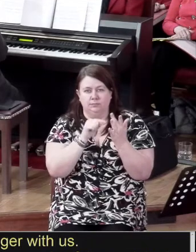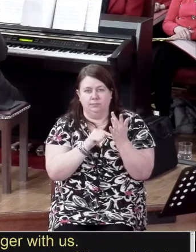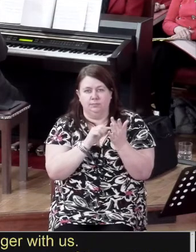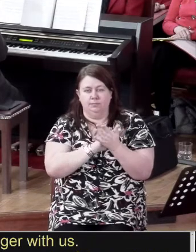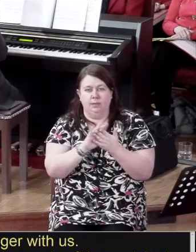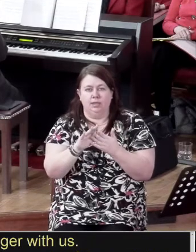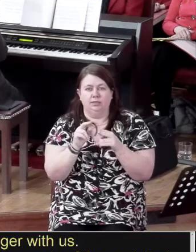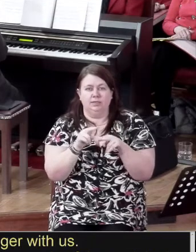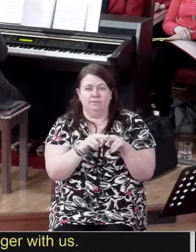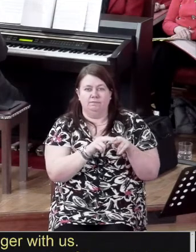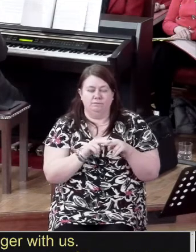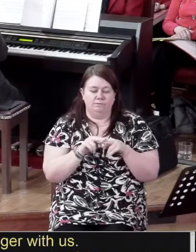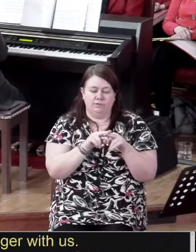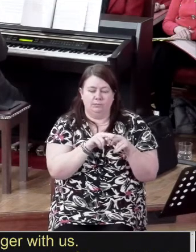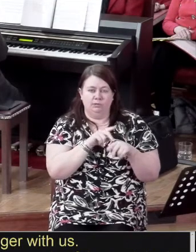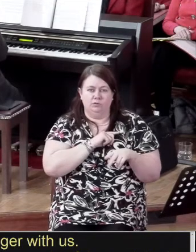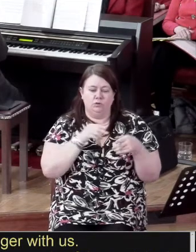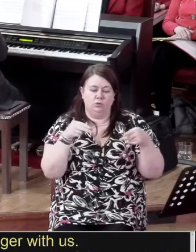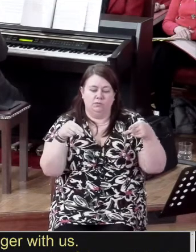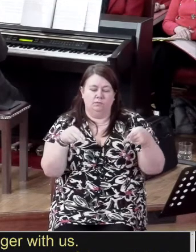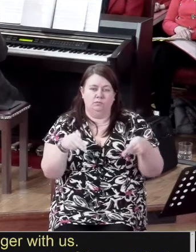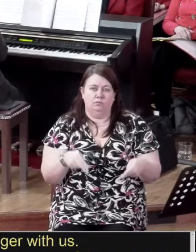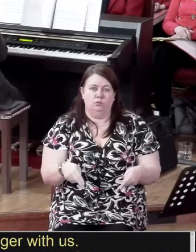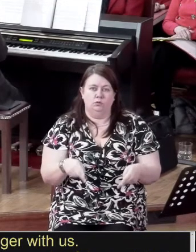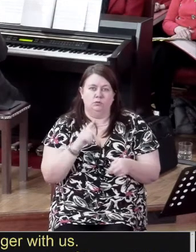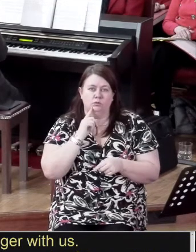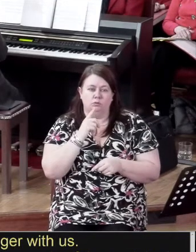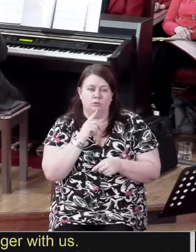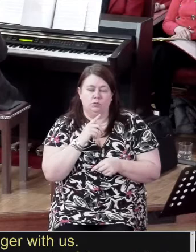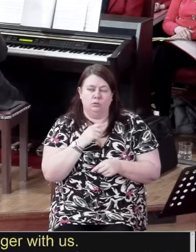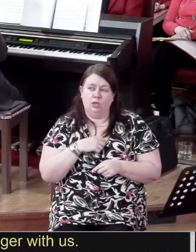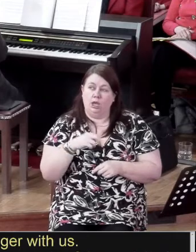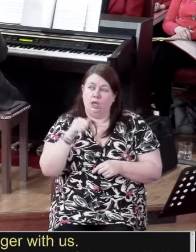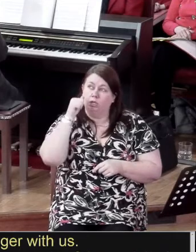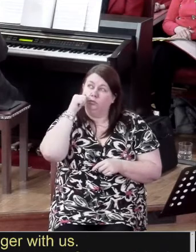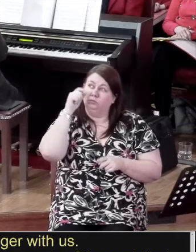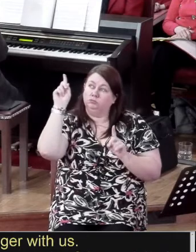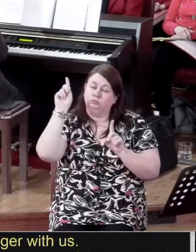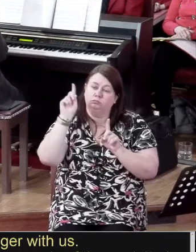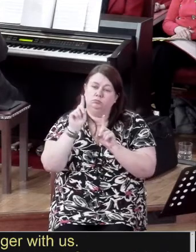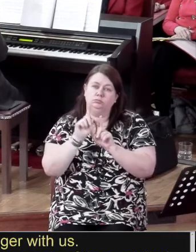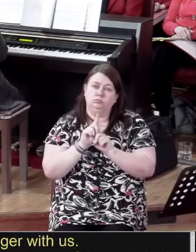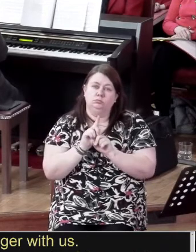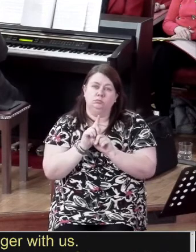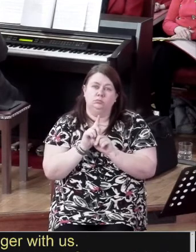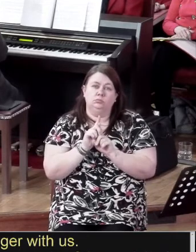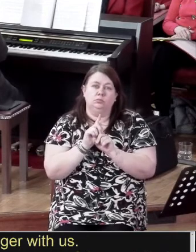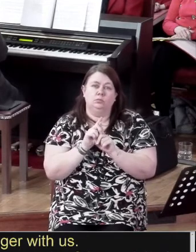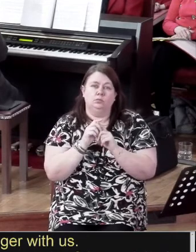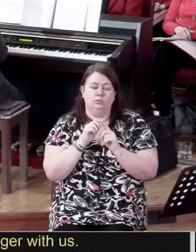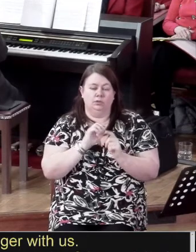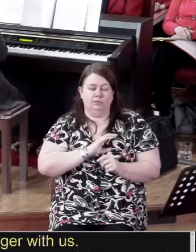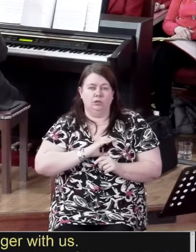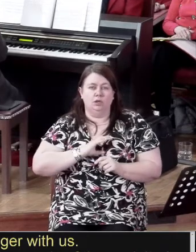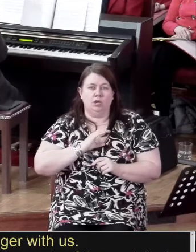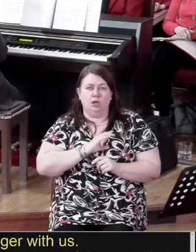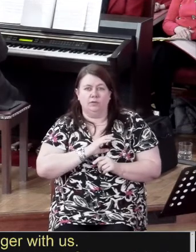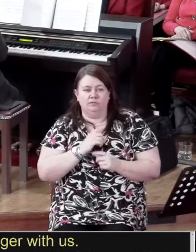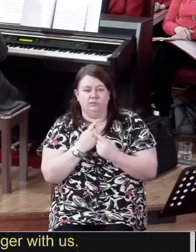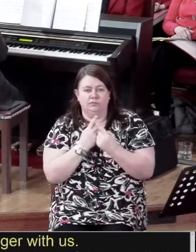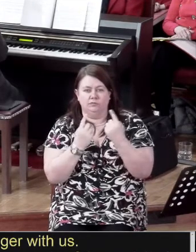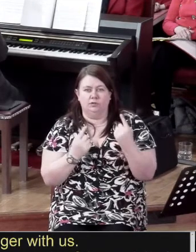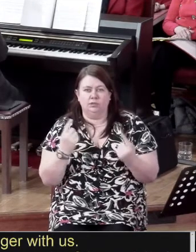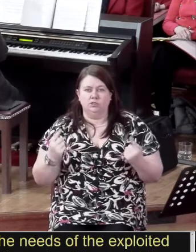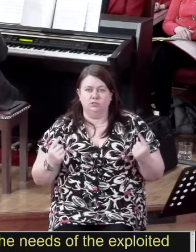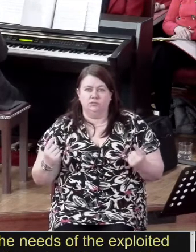May your always, always, always presence, which brings great comfort, be with them at this challenging time for